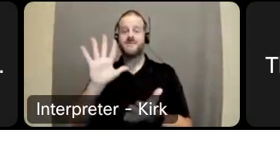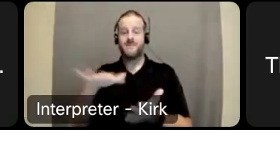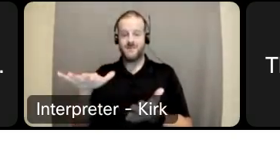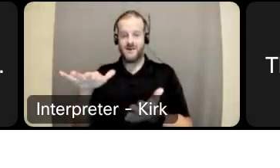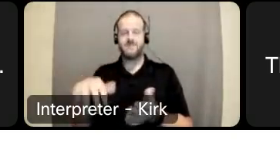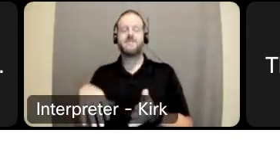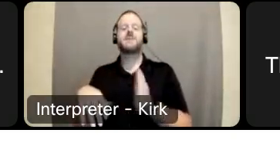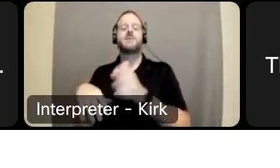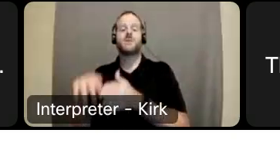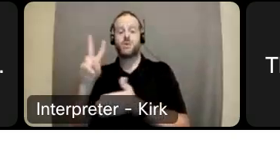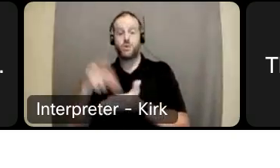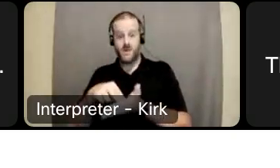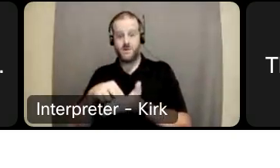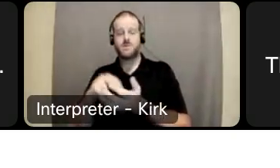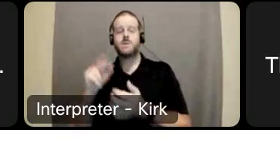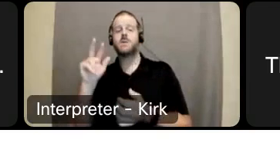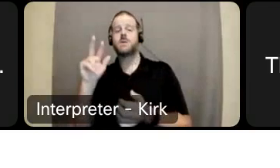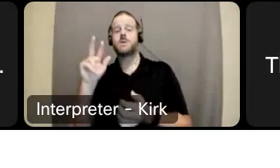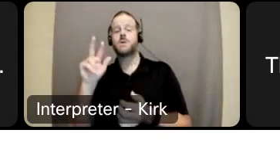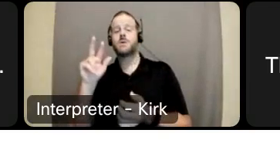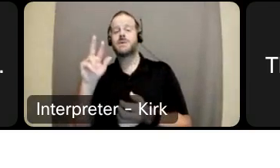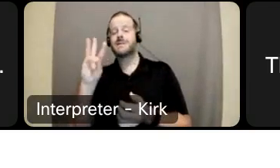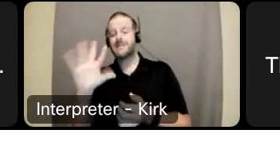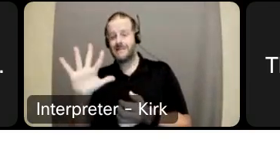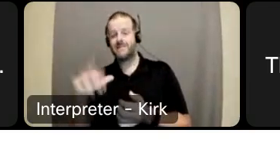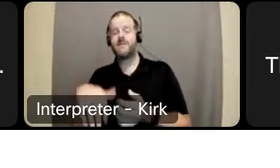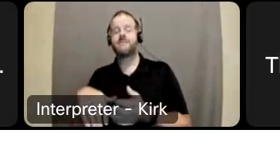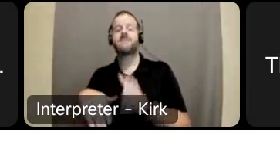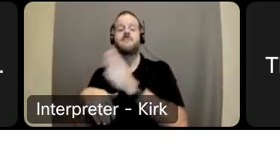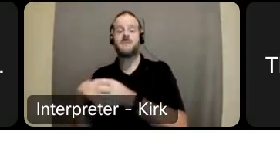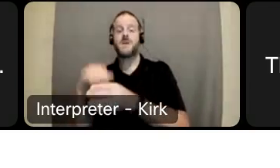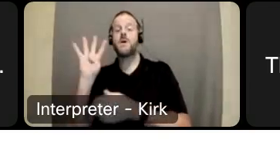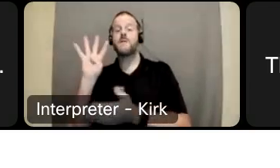55, at 2,000, thresholds at 65,